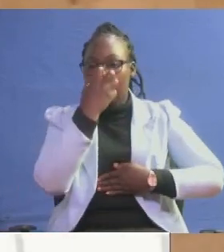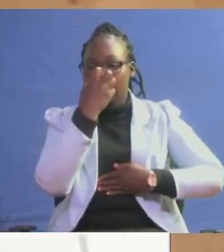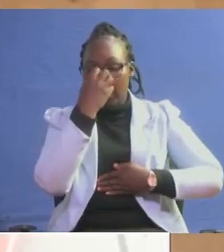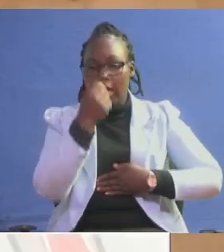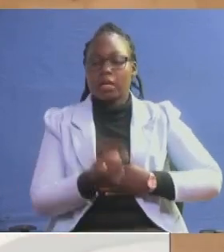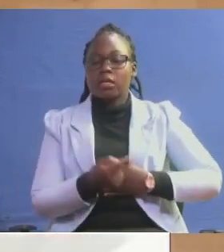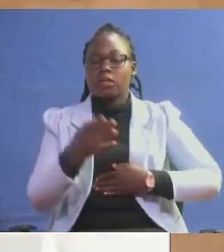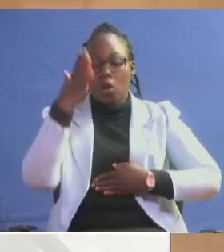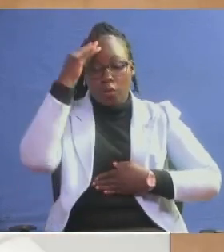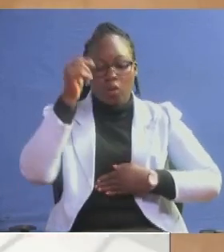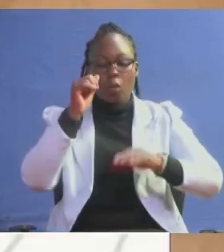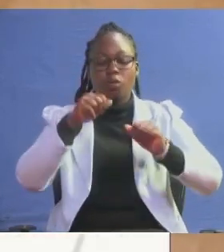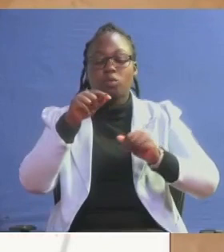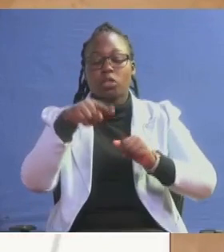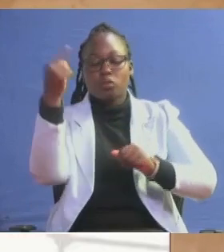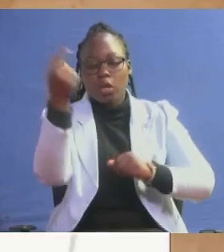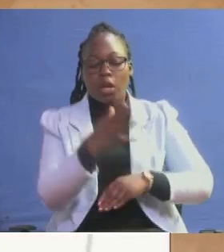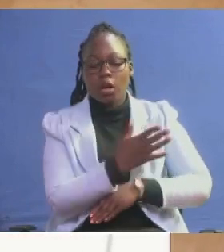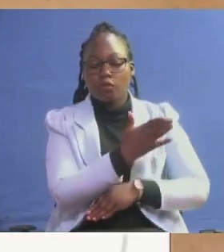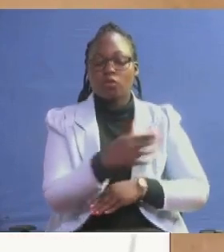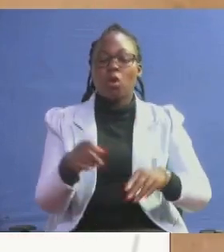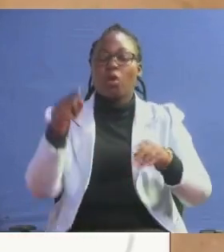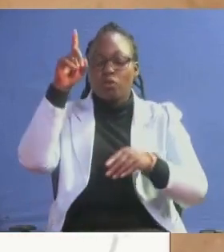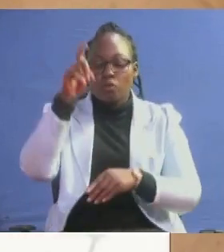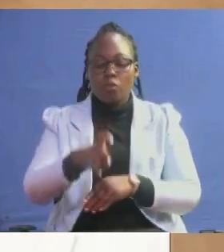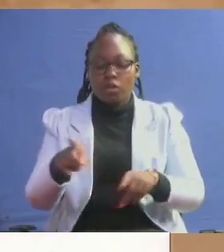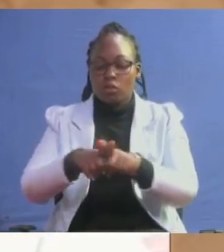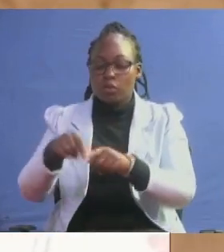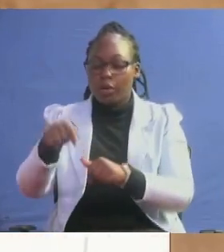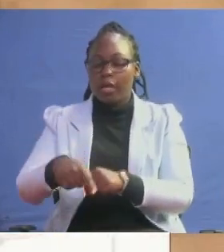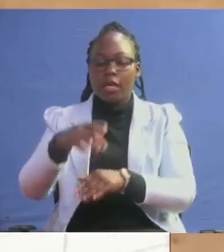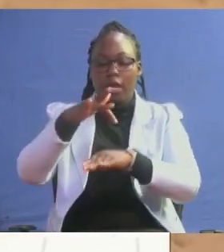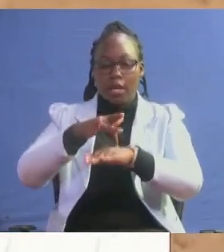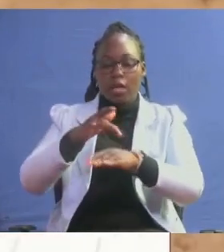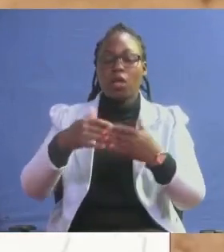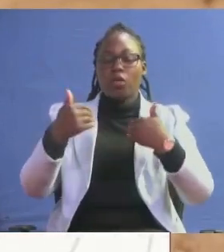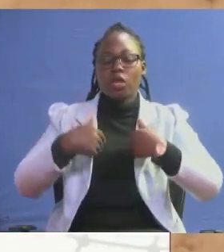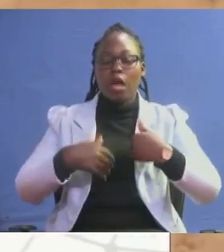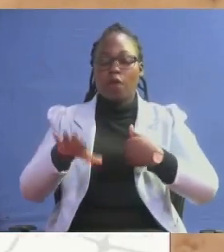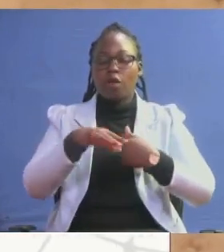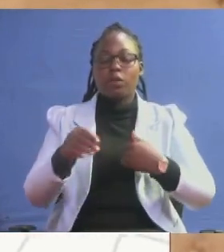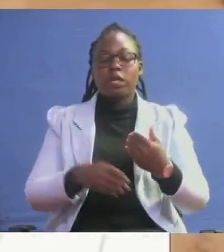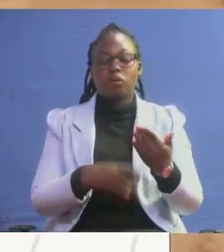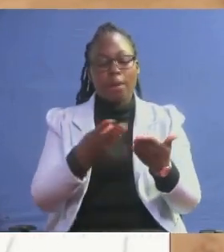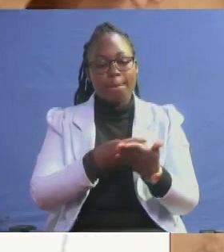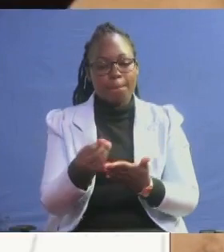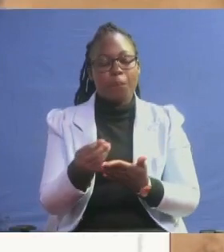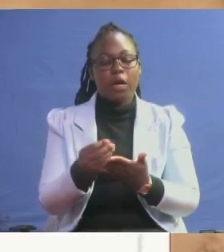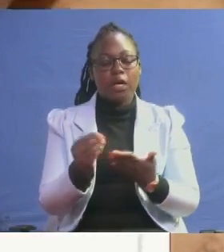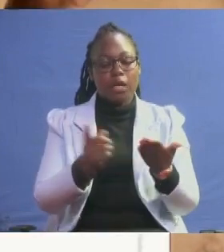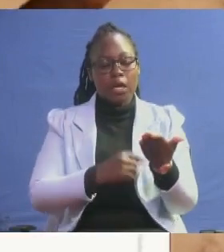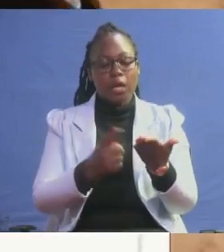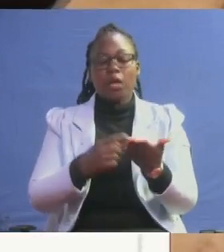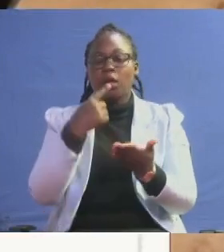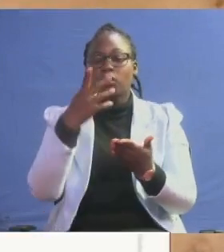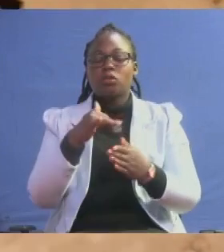hapa hii itamfikia, lazima pia huku Embu waweke mahali ya kununua mahindi, ili watu